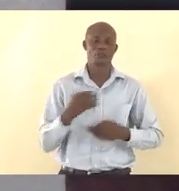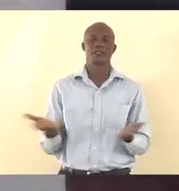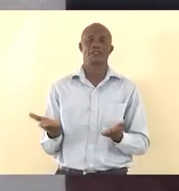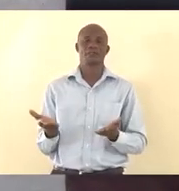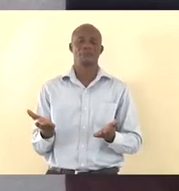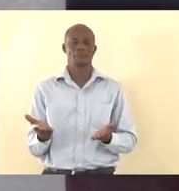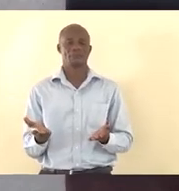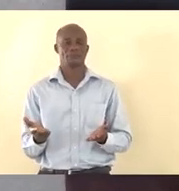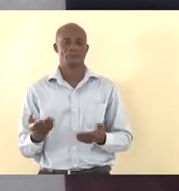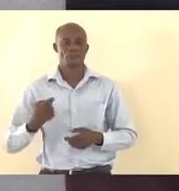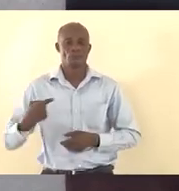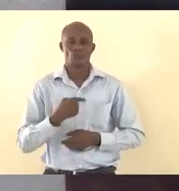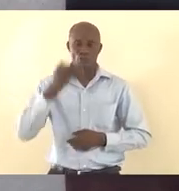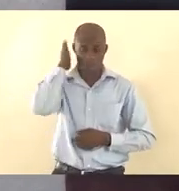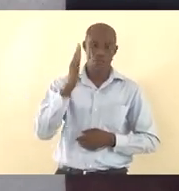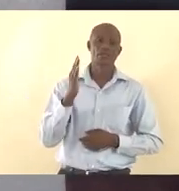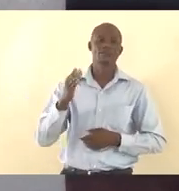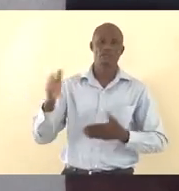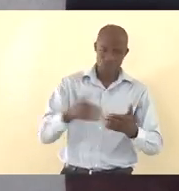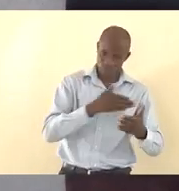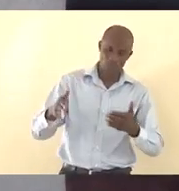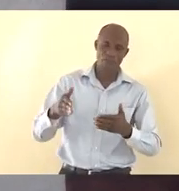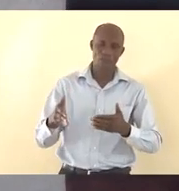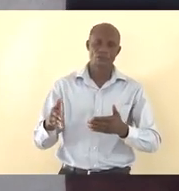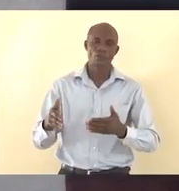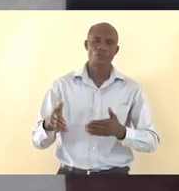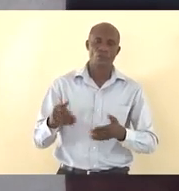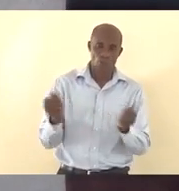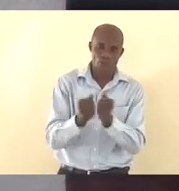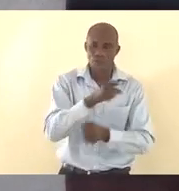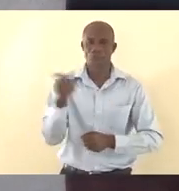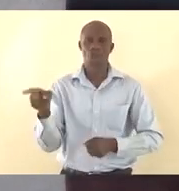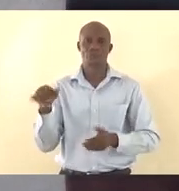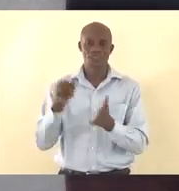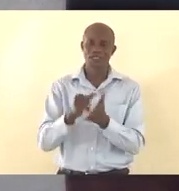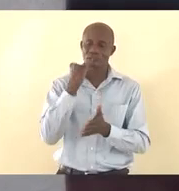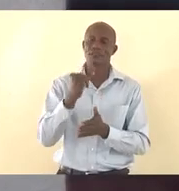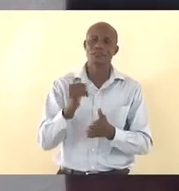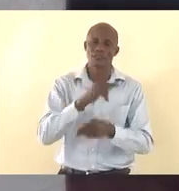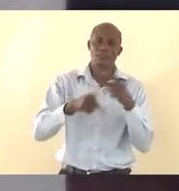We will sink or swim with you. That is the kind of followership Jesus needs. And I